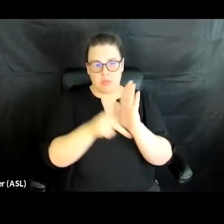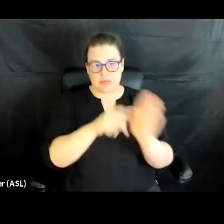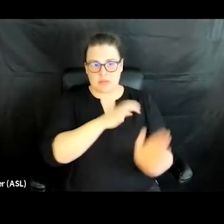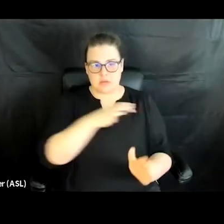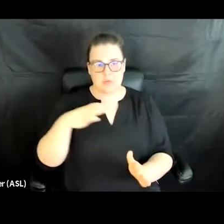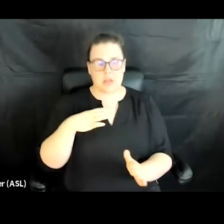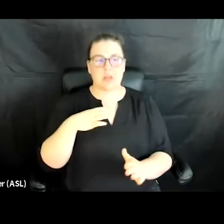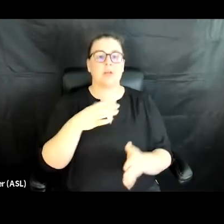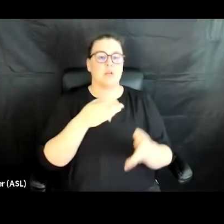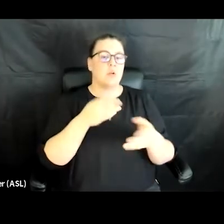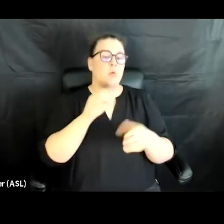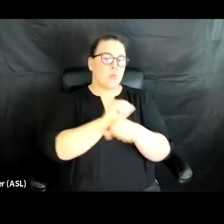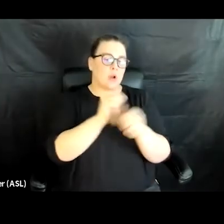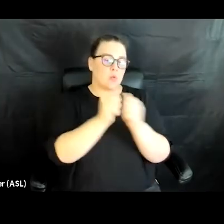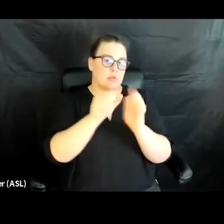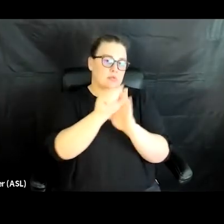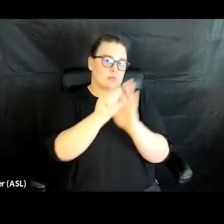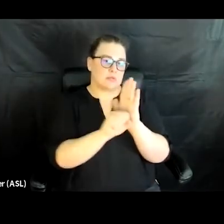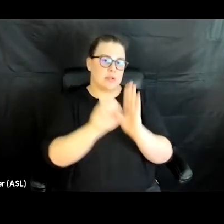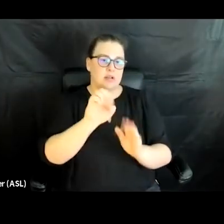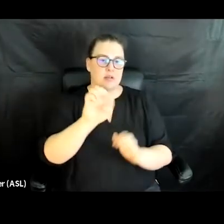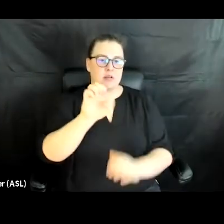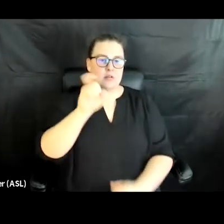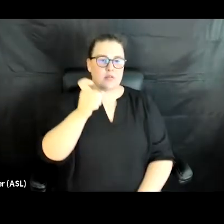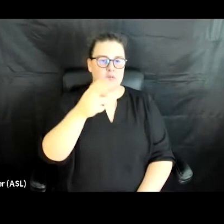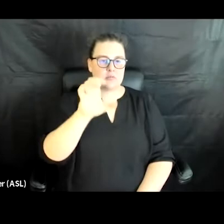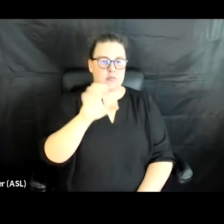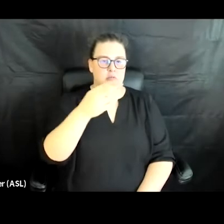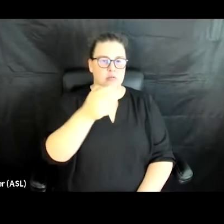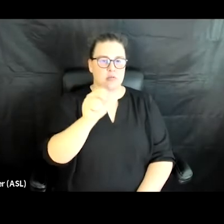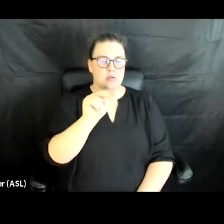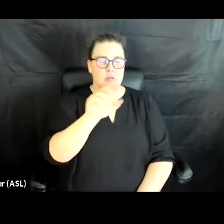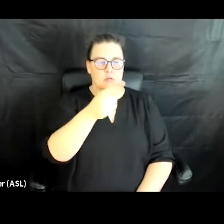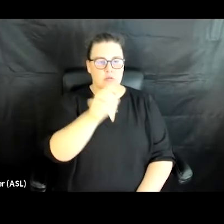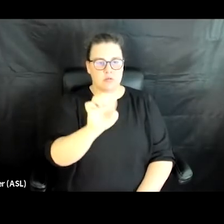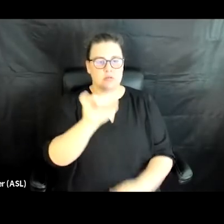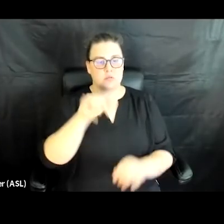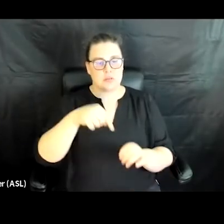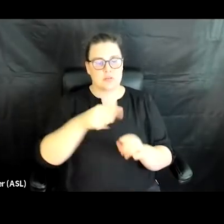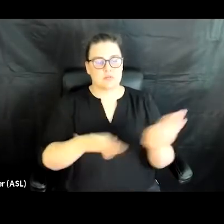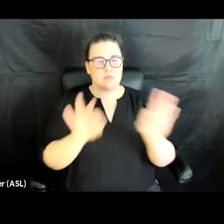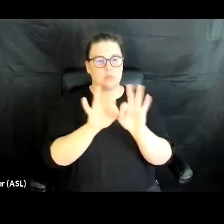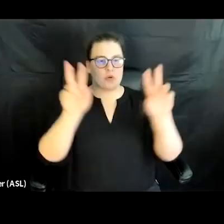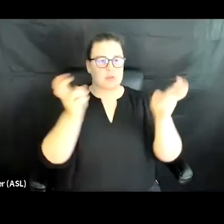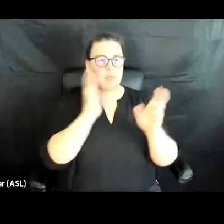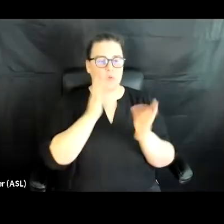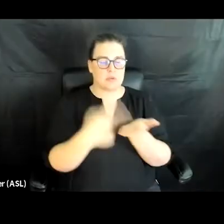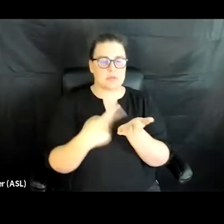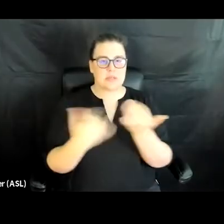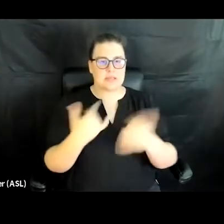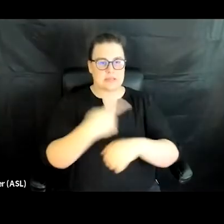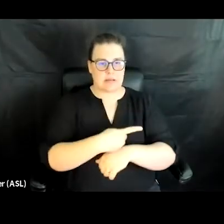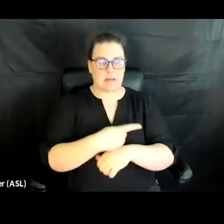Exchange on Employment and Disability. So it's really clear that this is an important topic that we're going to talk about today, addressing the mental